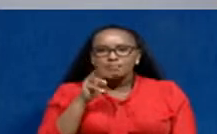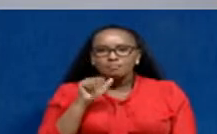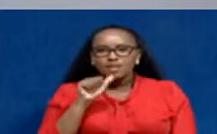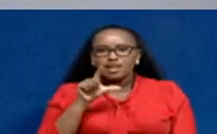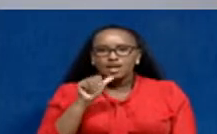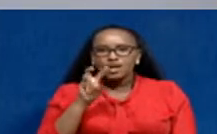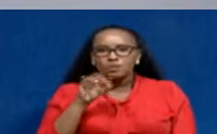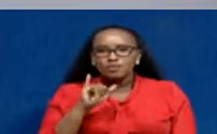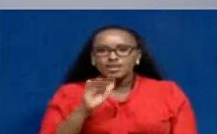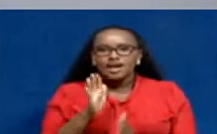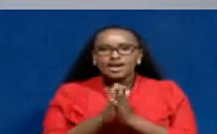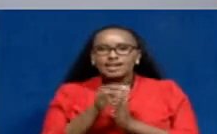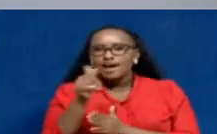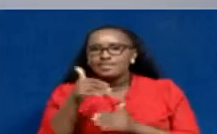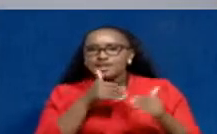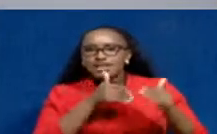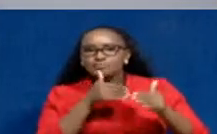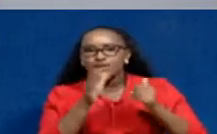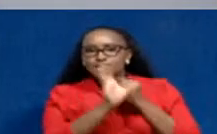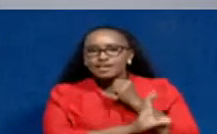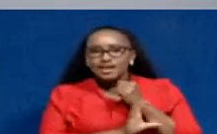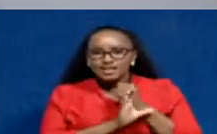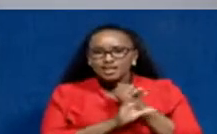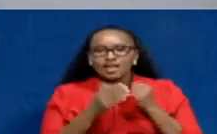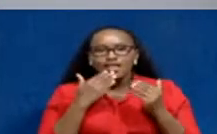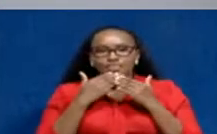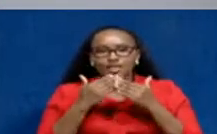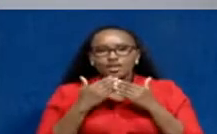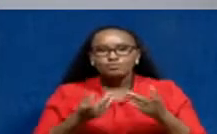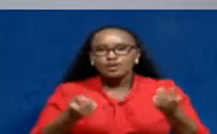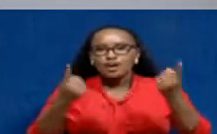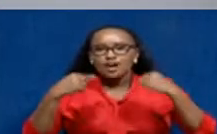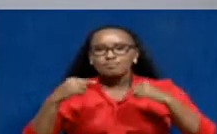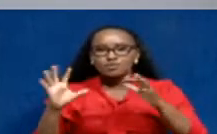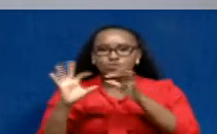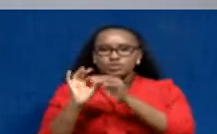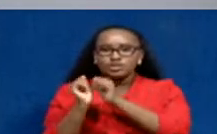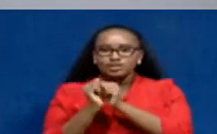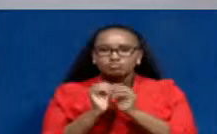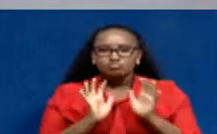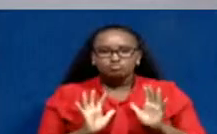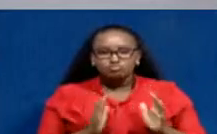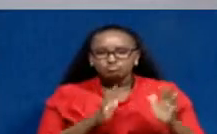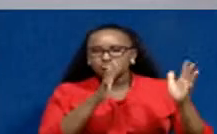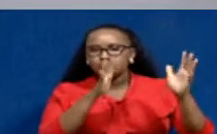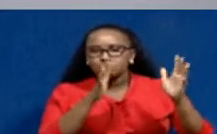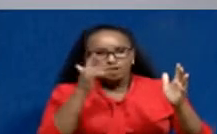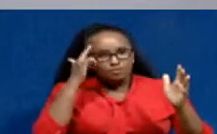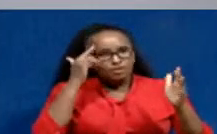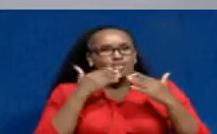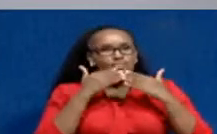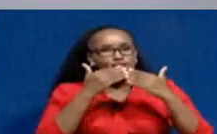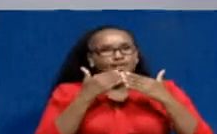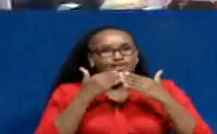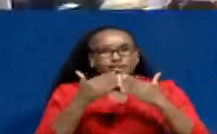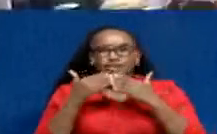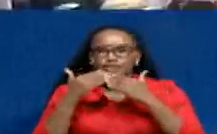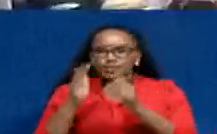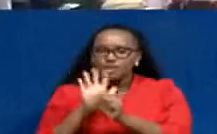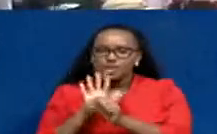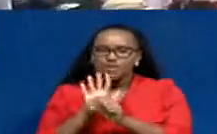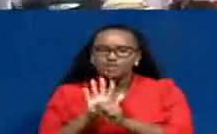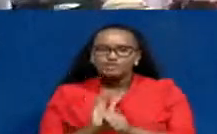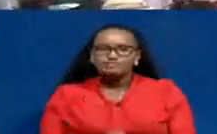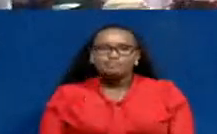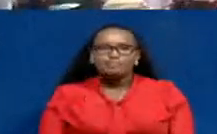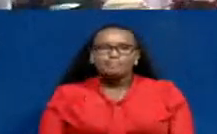Malawi na nchi zingine jirani kwa kuja kuwa pamoja nasi. Tuwapigie makofi ya kuwashukuru. Asanteni sana.